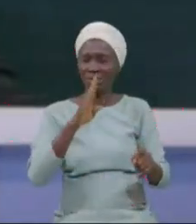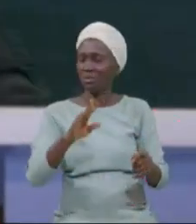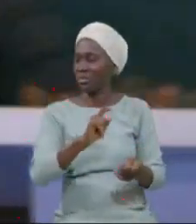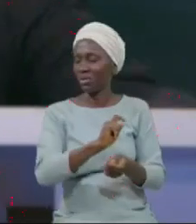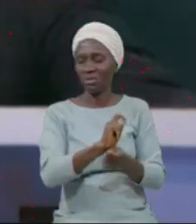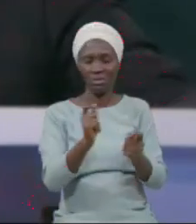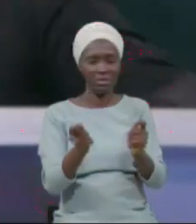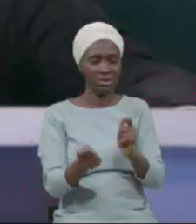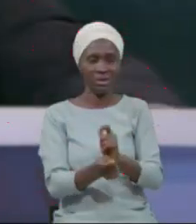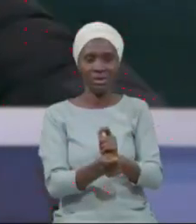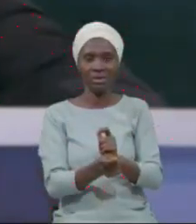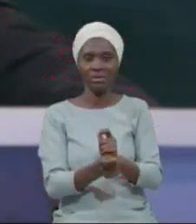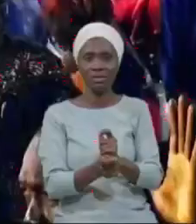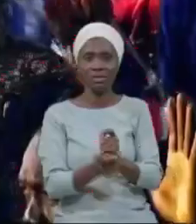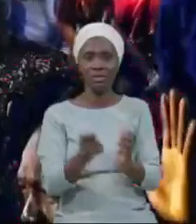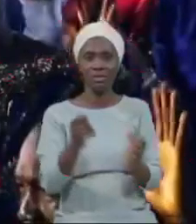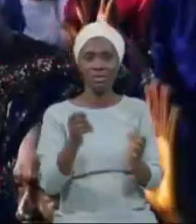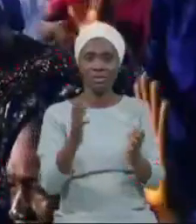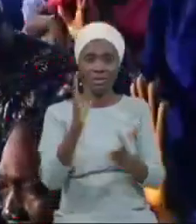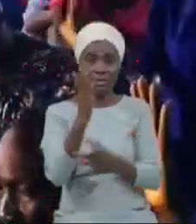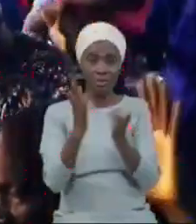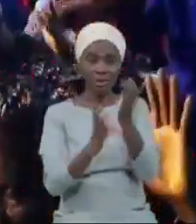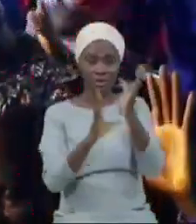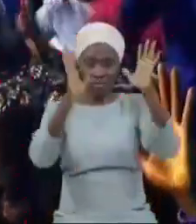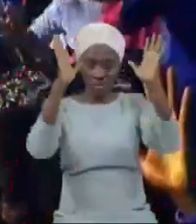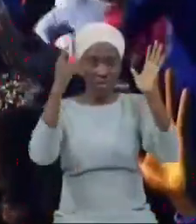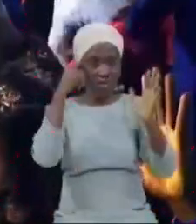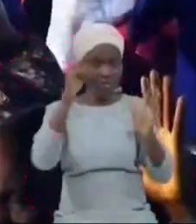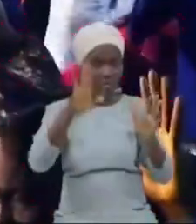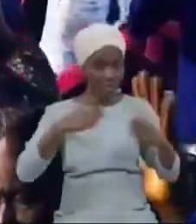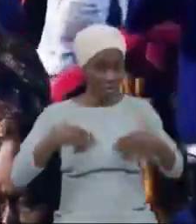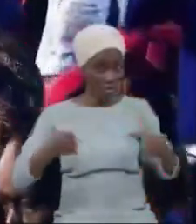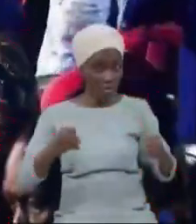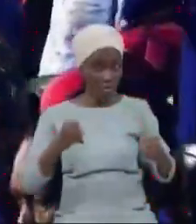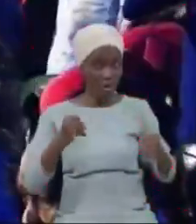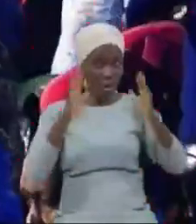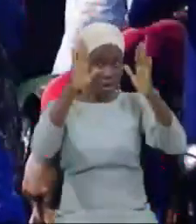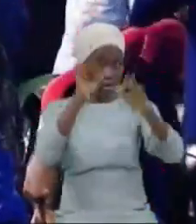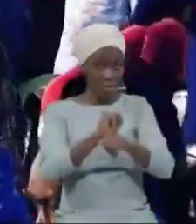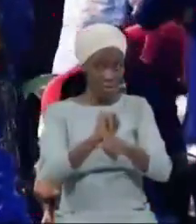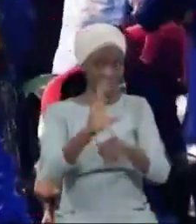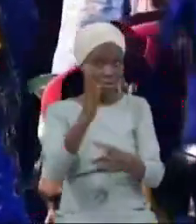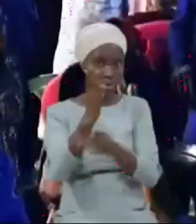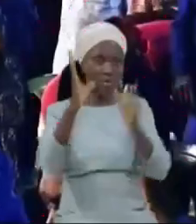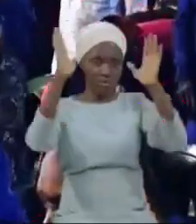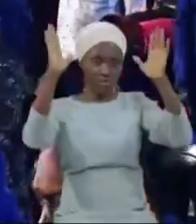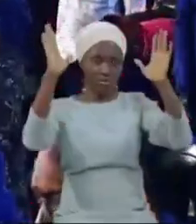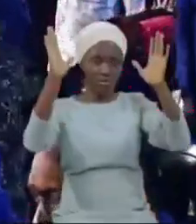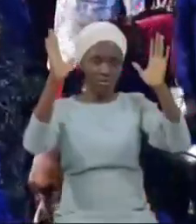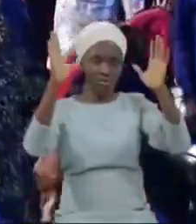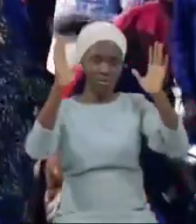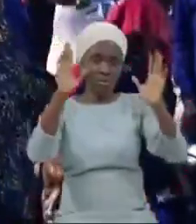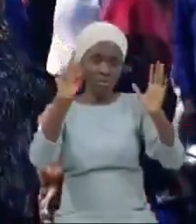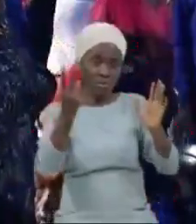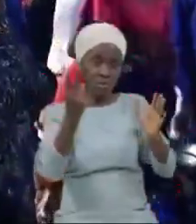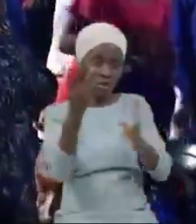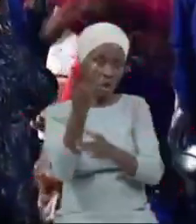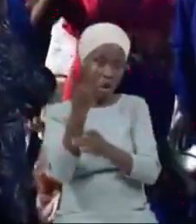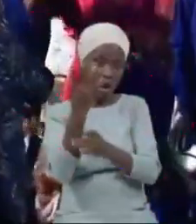You raise up your hand for your healing, for your miracle. You lay your hand on the place where you have the